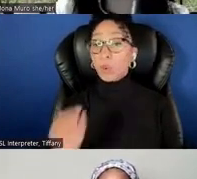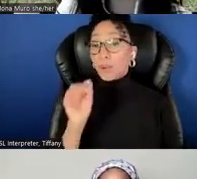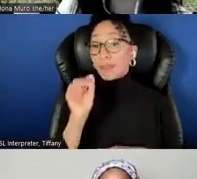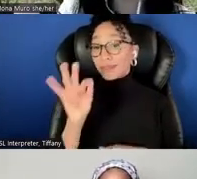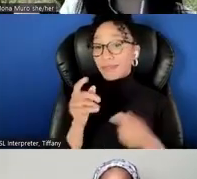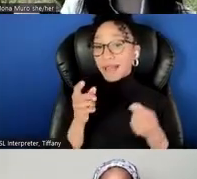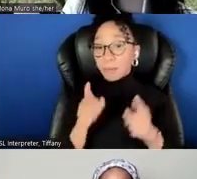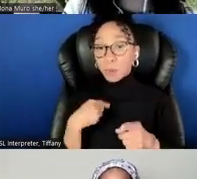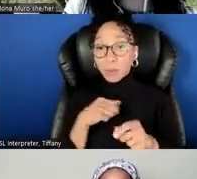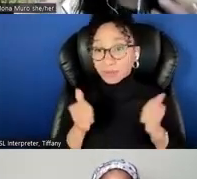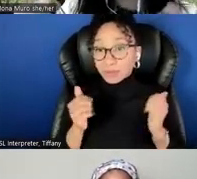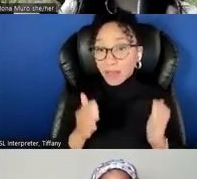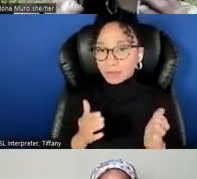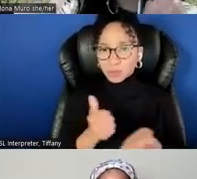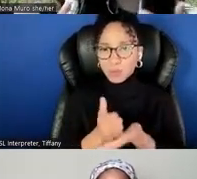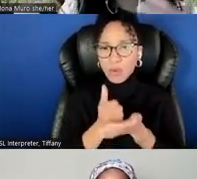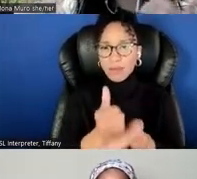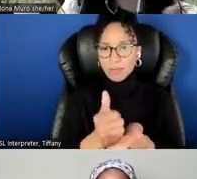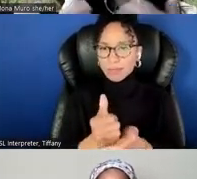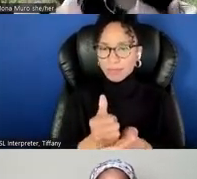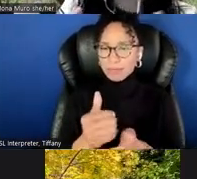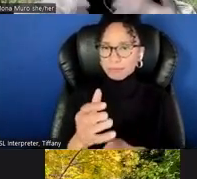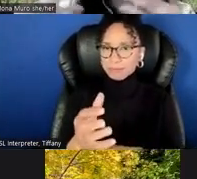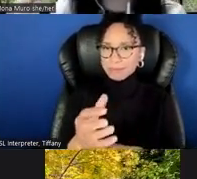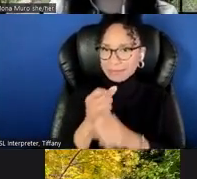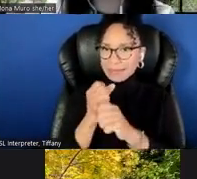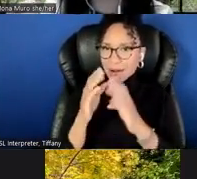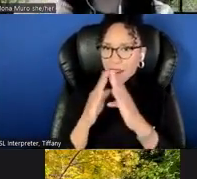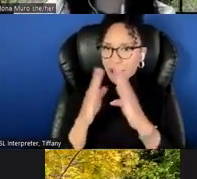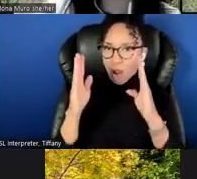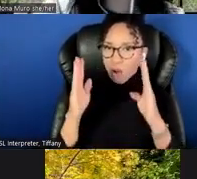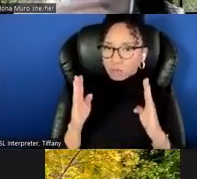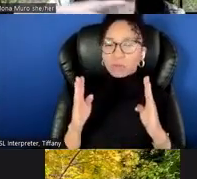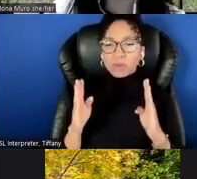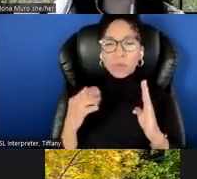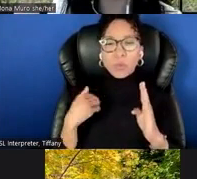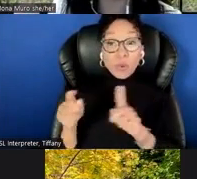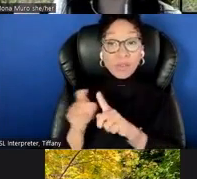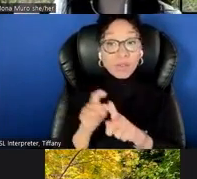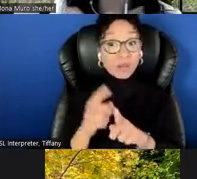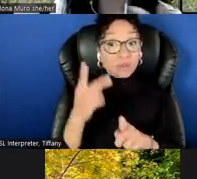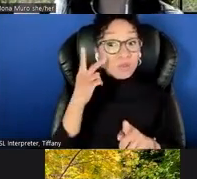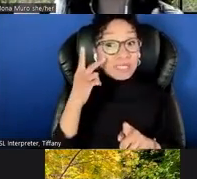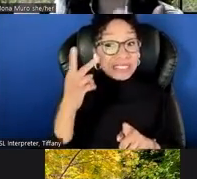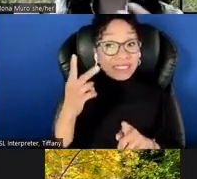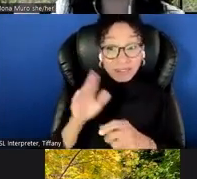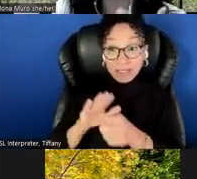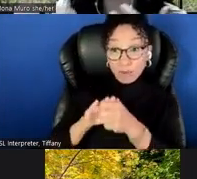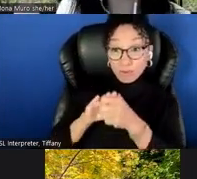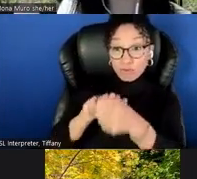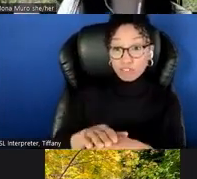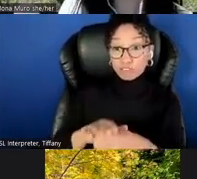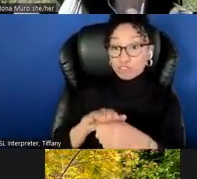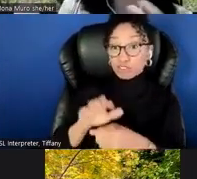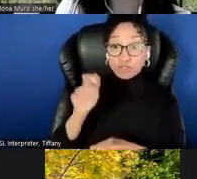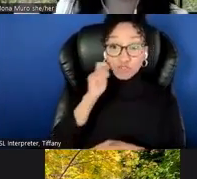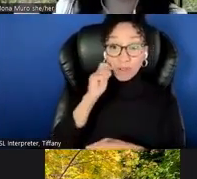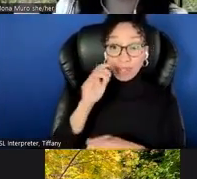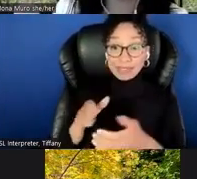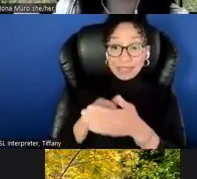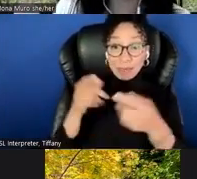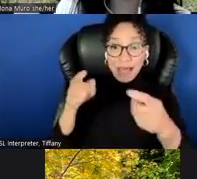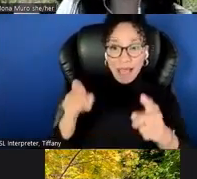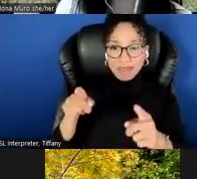let's say, secure housing, where we also see systemic oppression and racism is in the community. It's systems and community